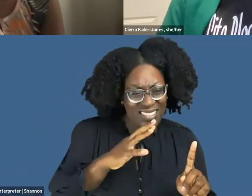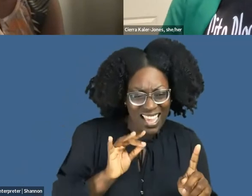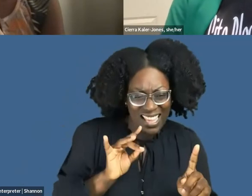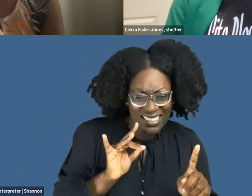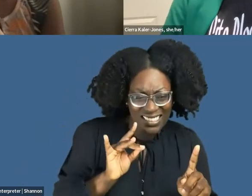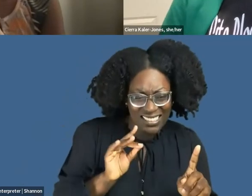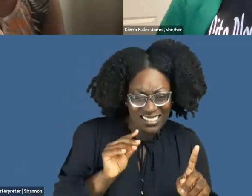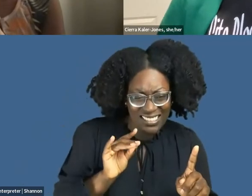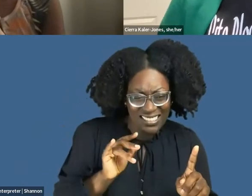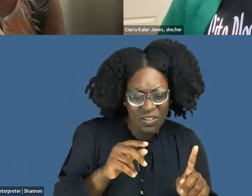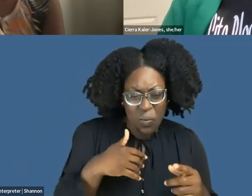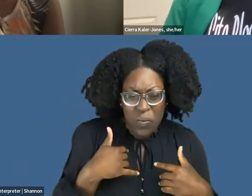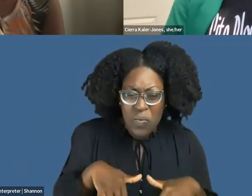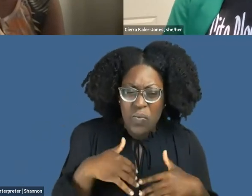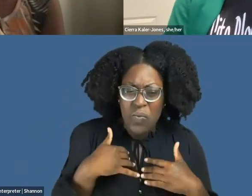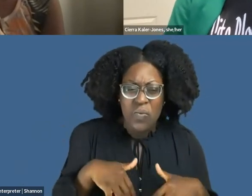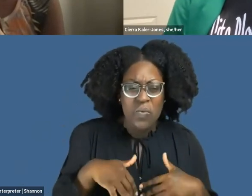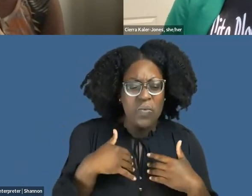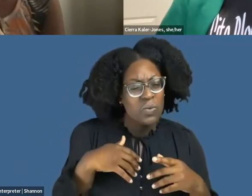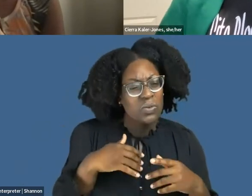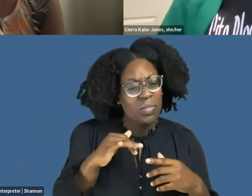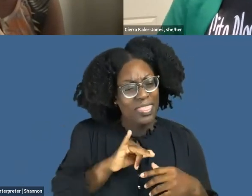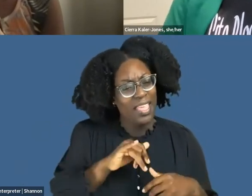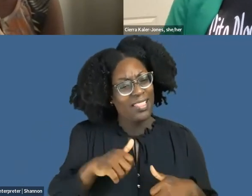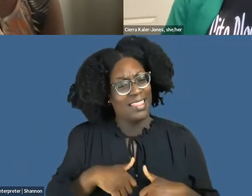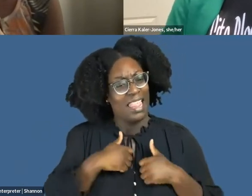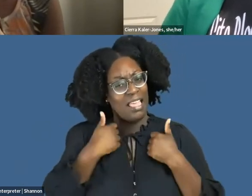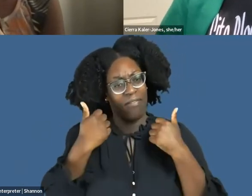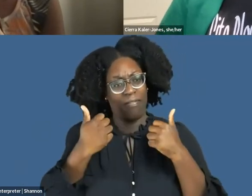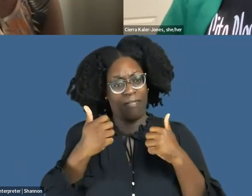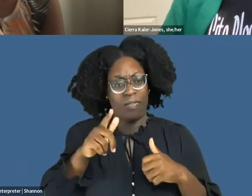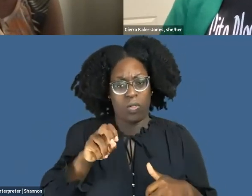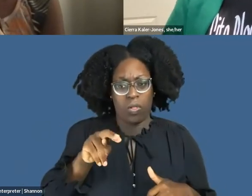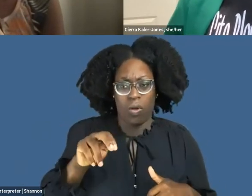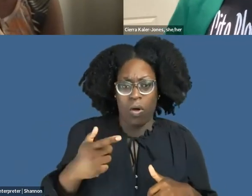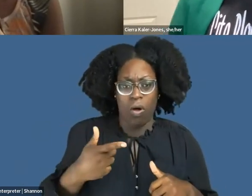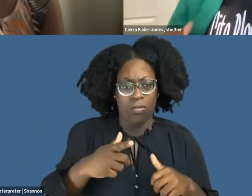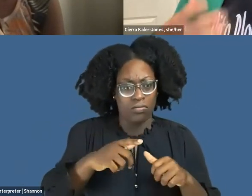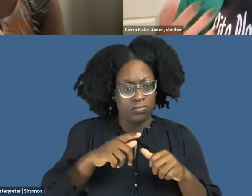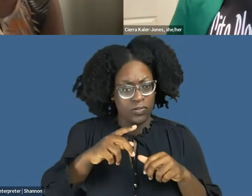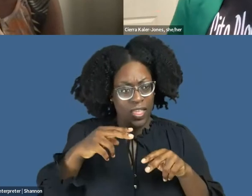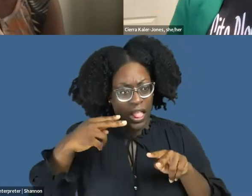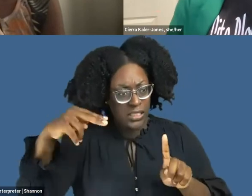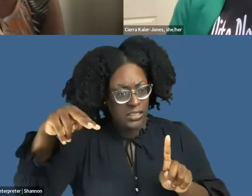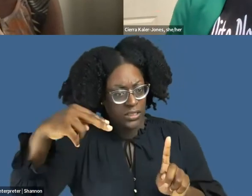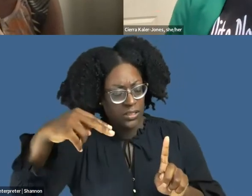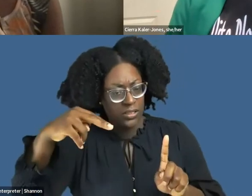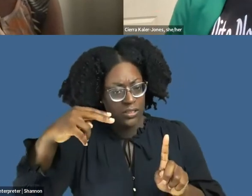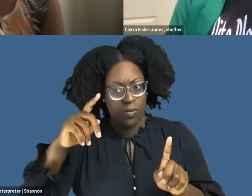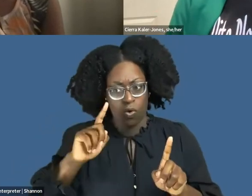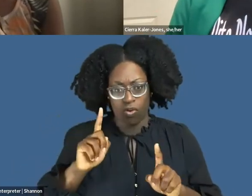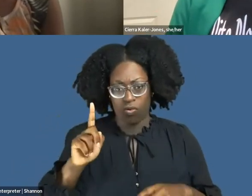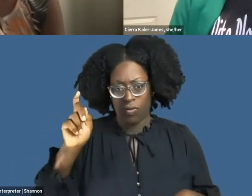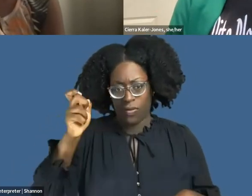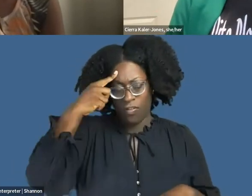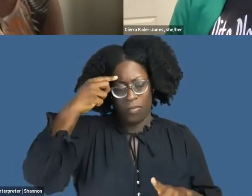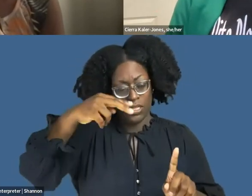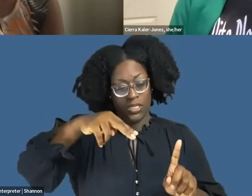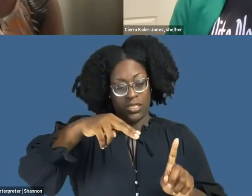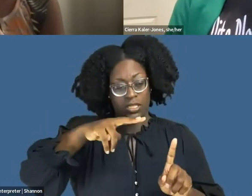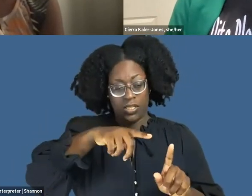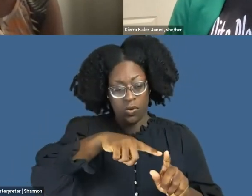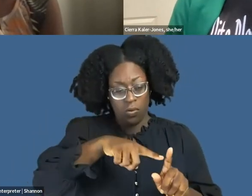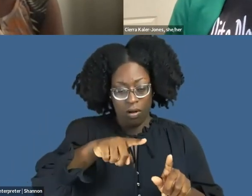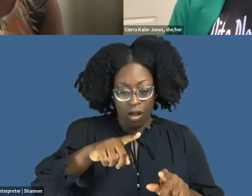what that means too, when we think about the care and the wellness and the well-being of a human, right, who's doing this